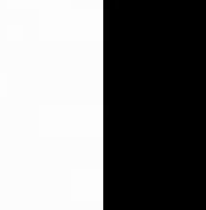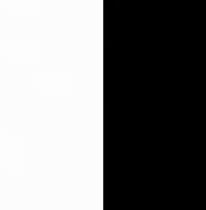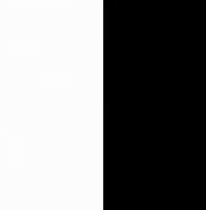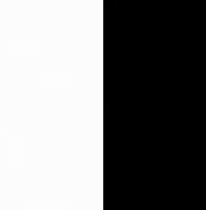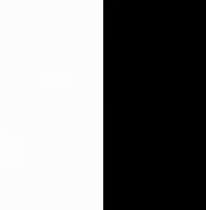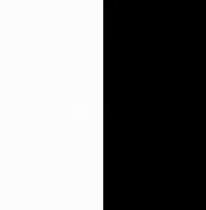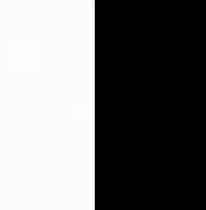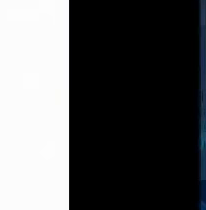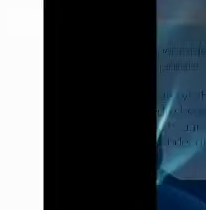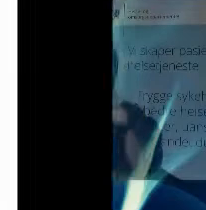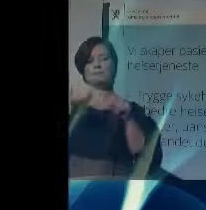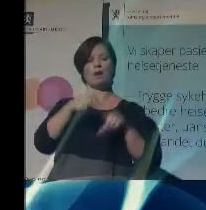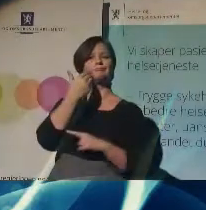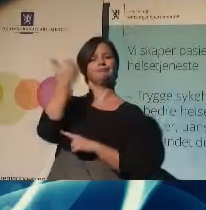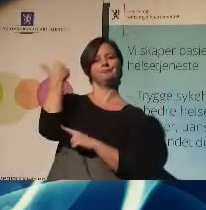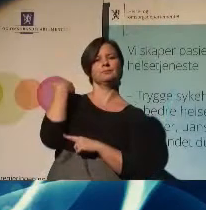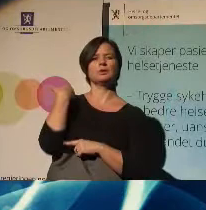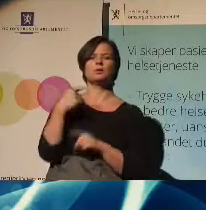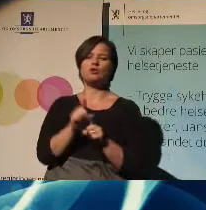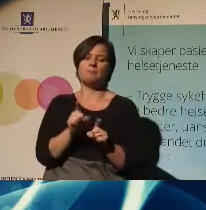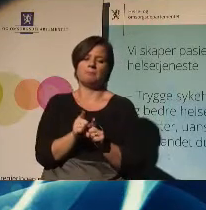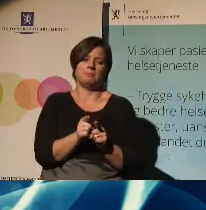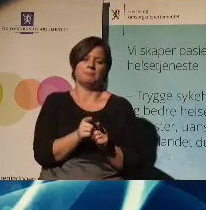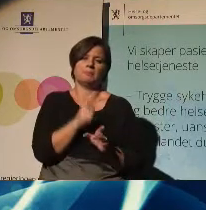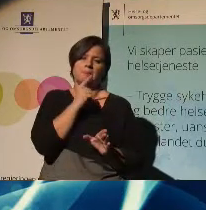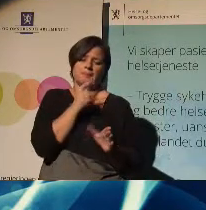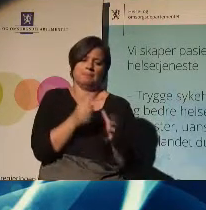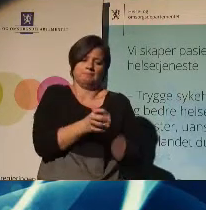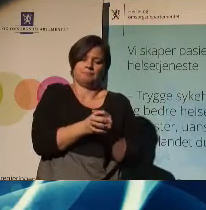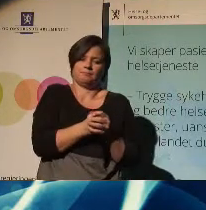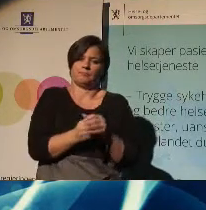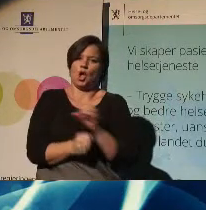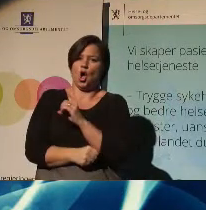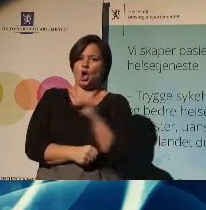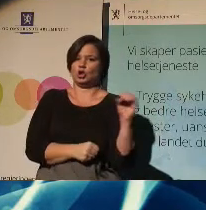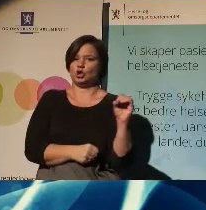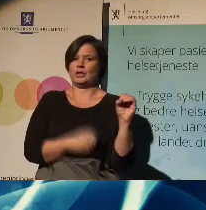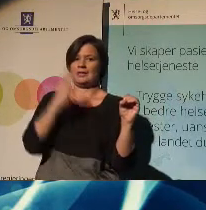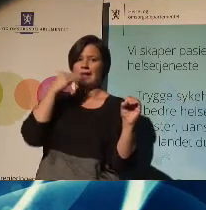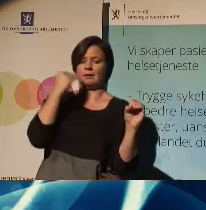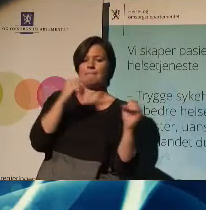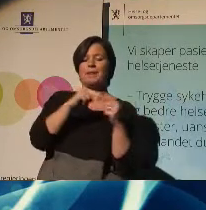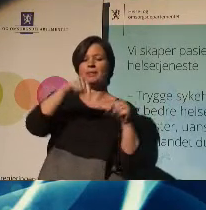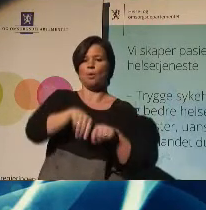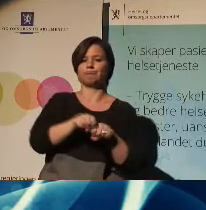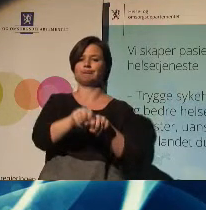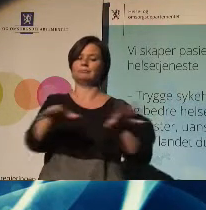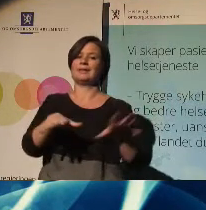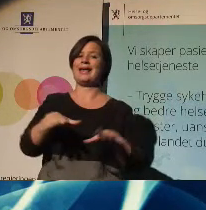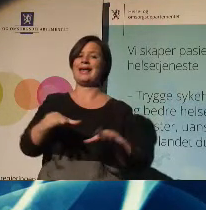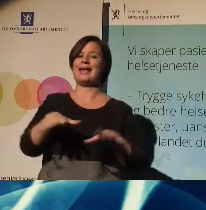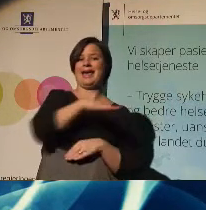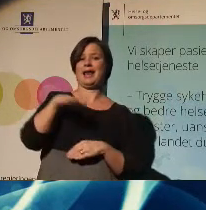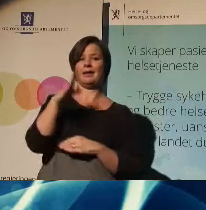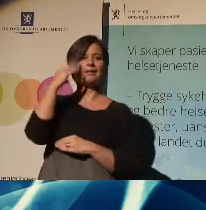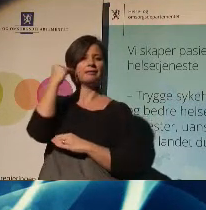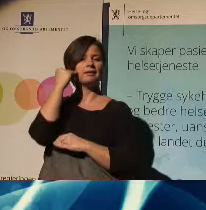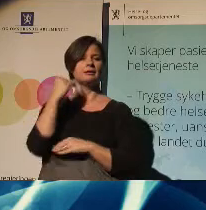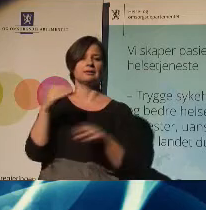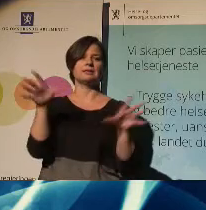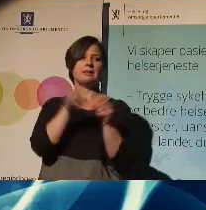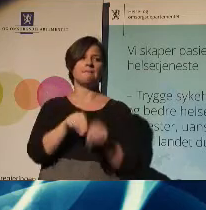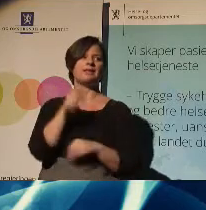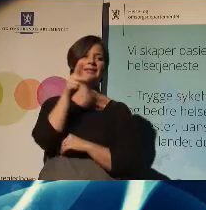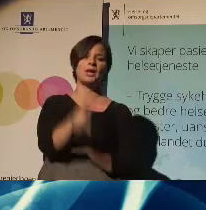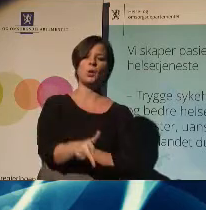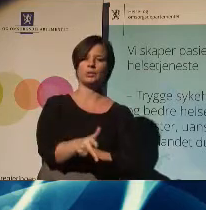ParkinsonNet started as a very small initiative in the eastern part of the Netherlands. It now is a full nationwide network with over 3,000 trained